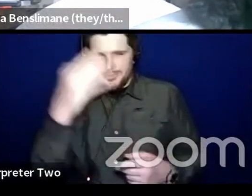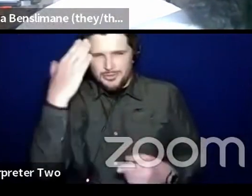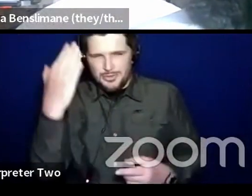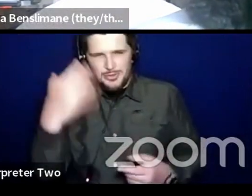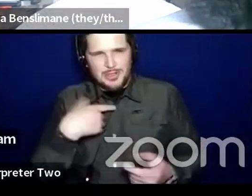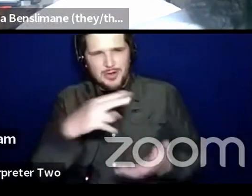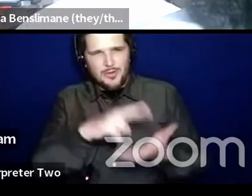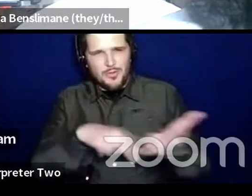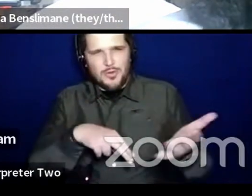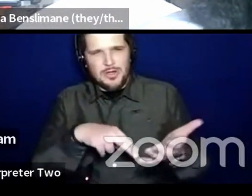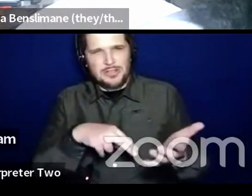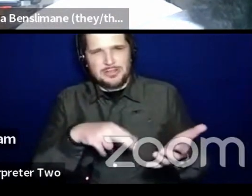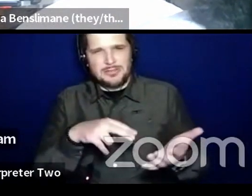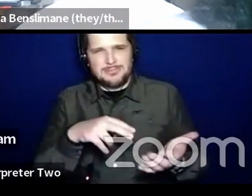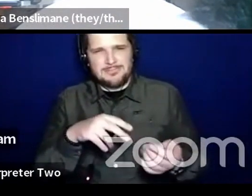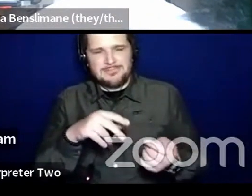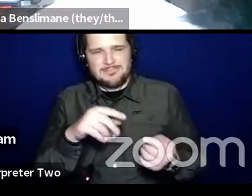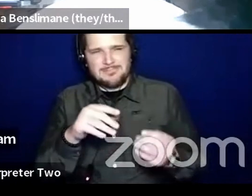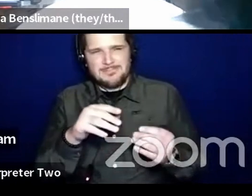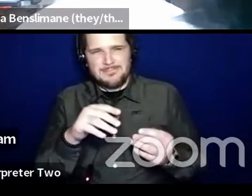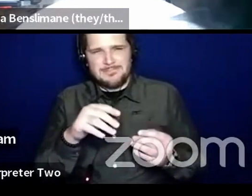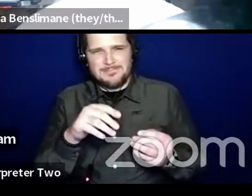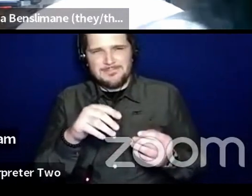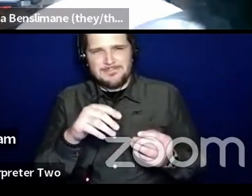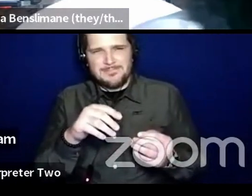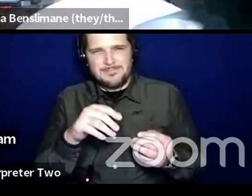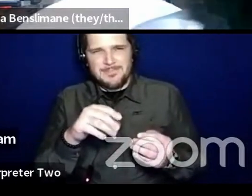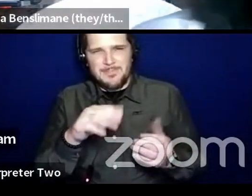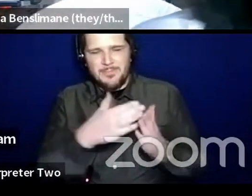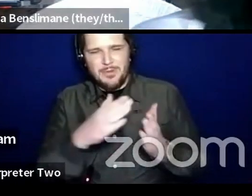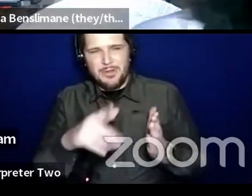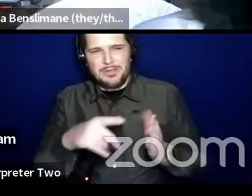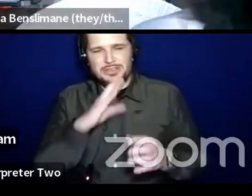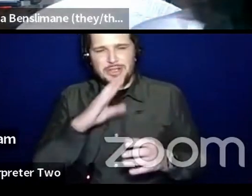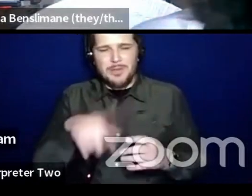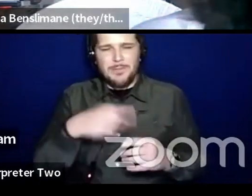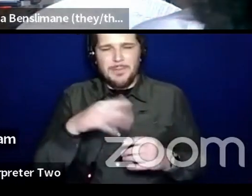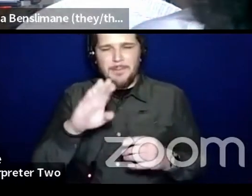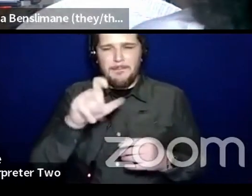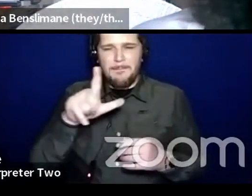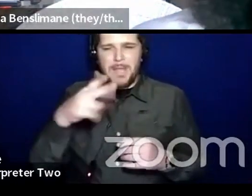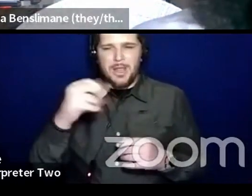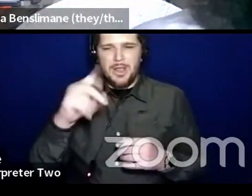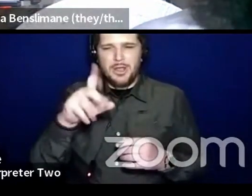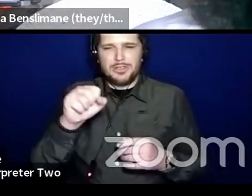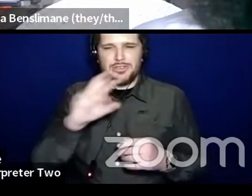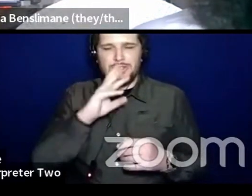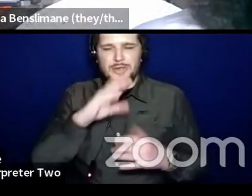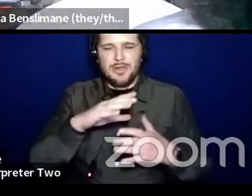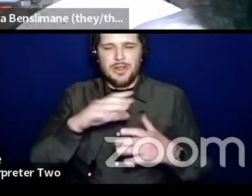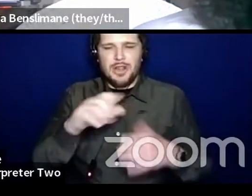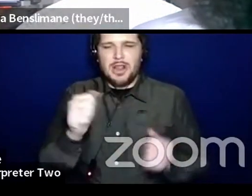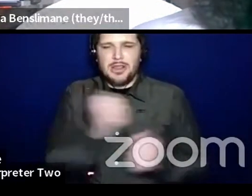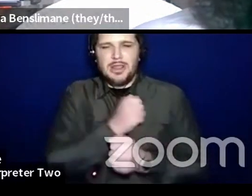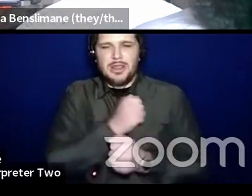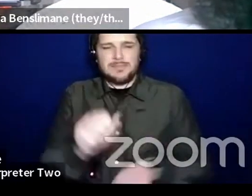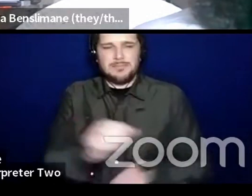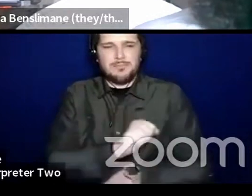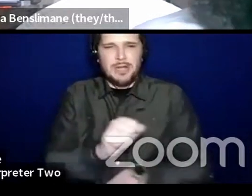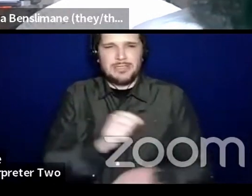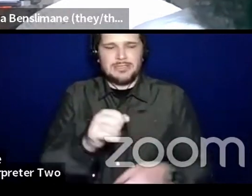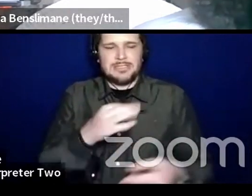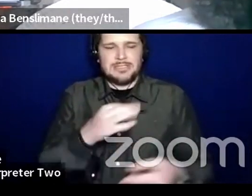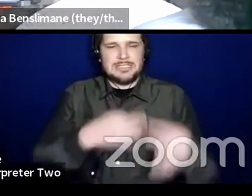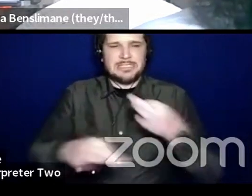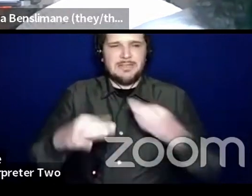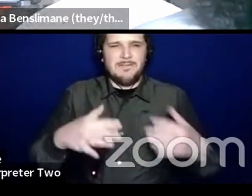Love, and in that, bell hooks talks a lot about love as a practice as opposed to love as a feeling, and